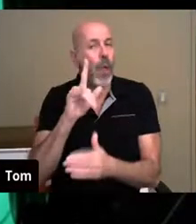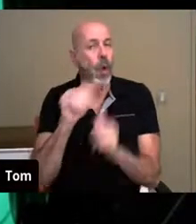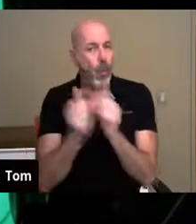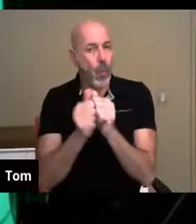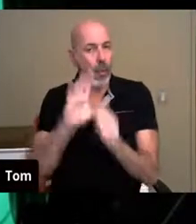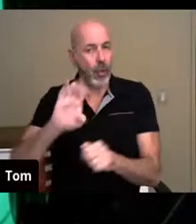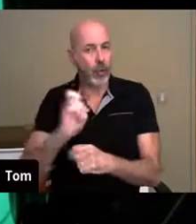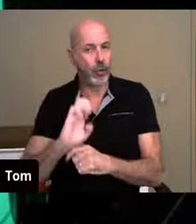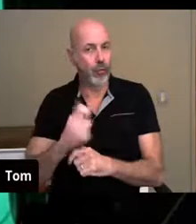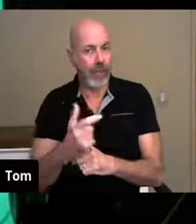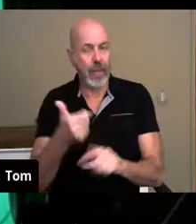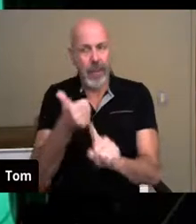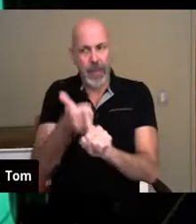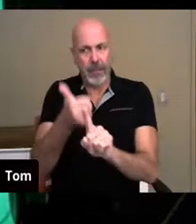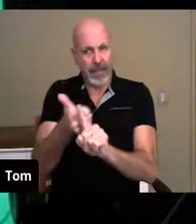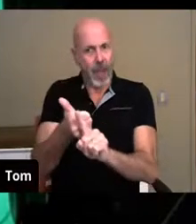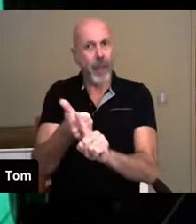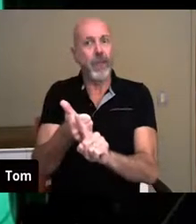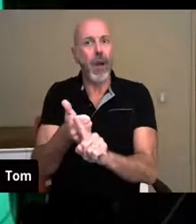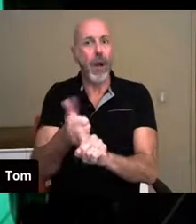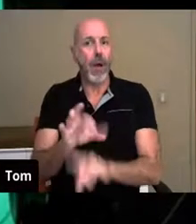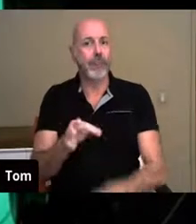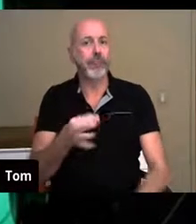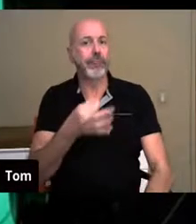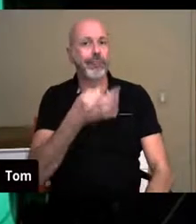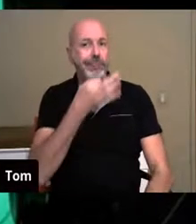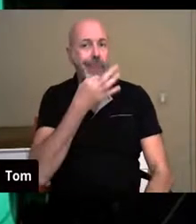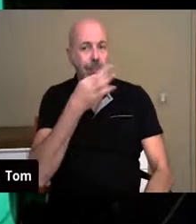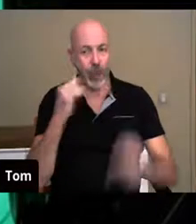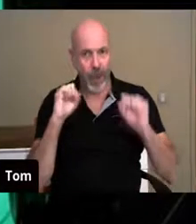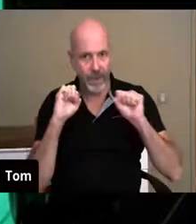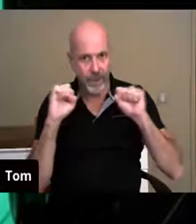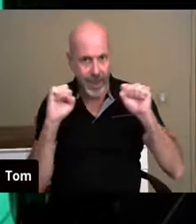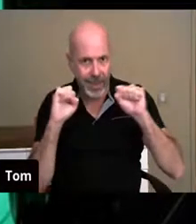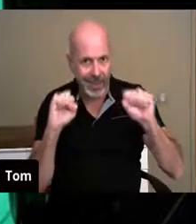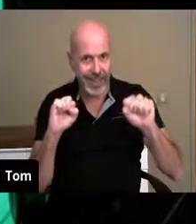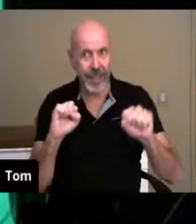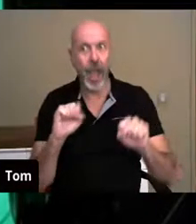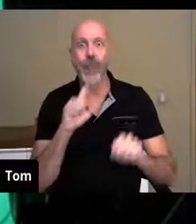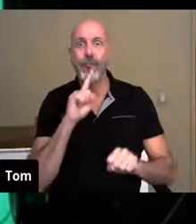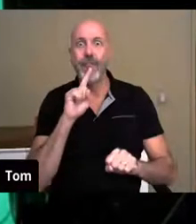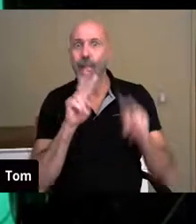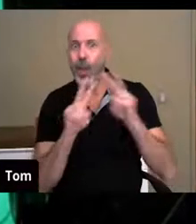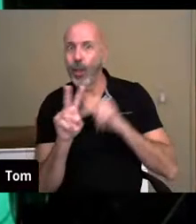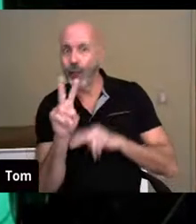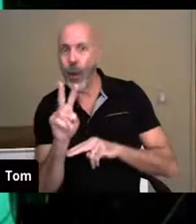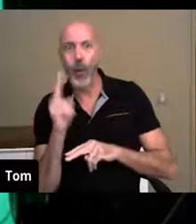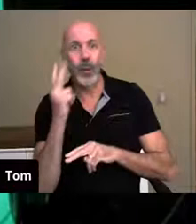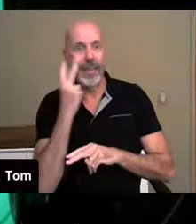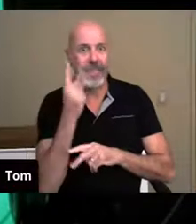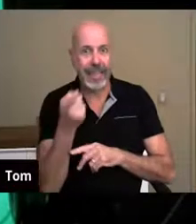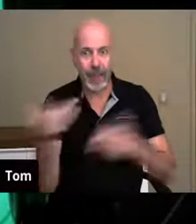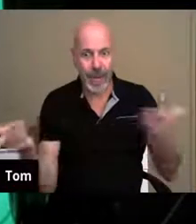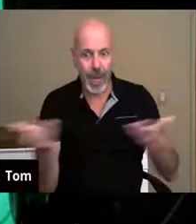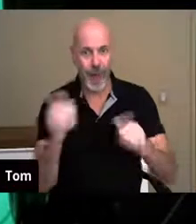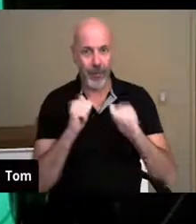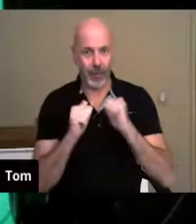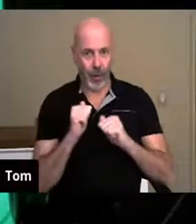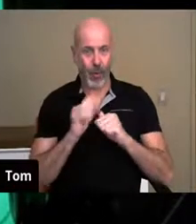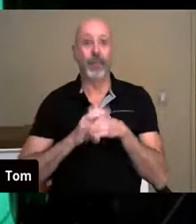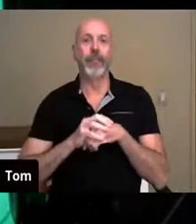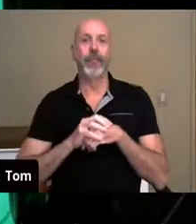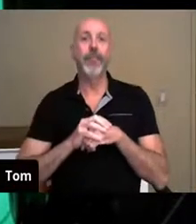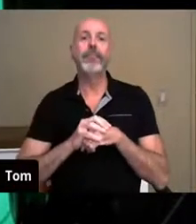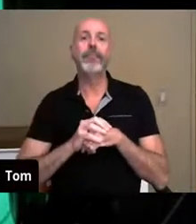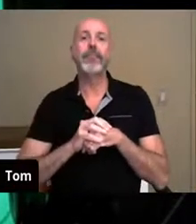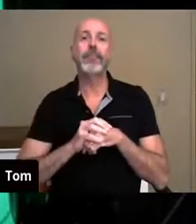up. Craig is an expert when it comes to fitness, and I look forward to having him on the show. But